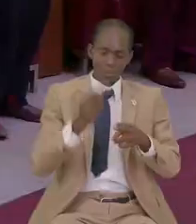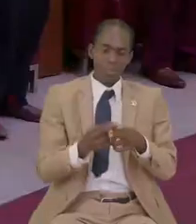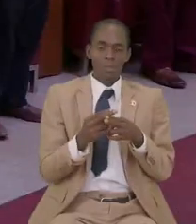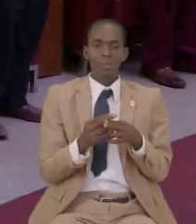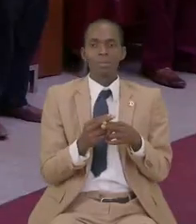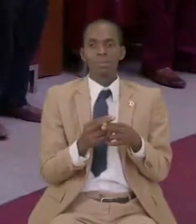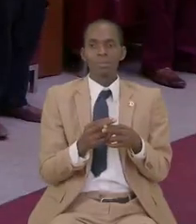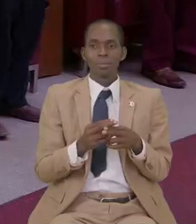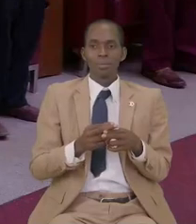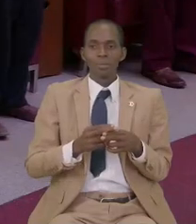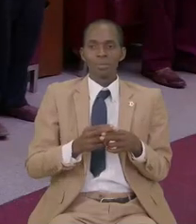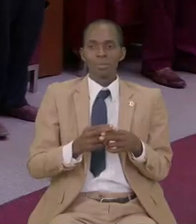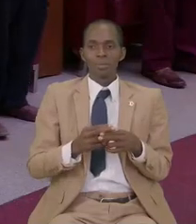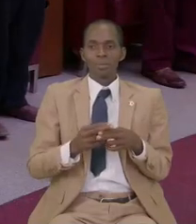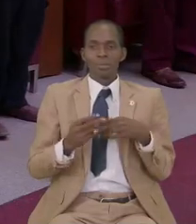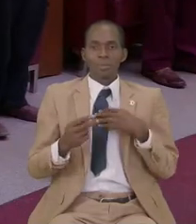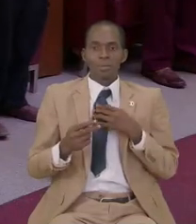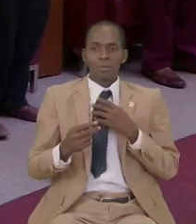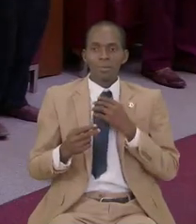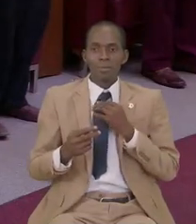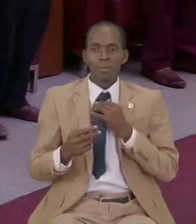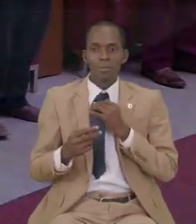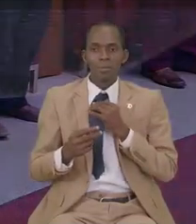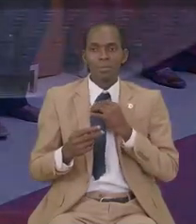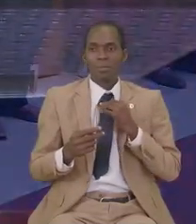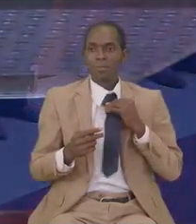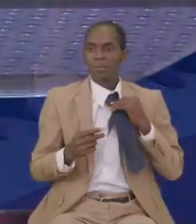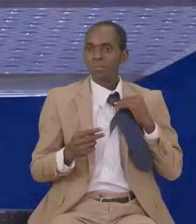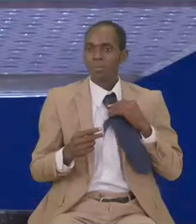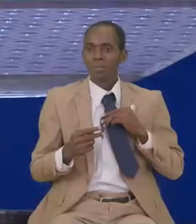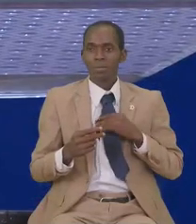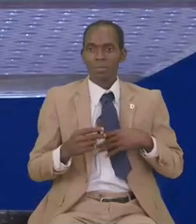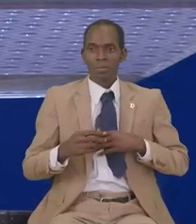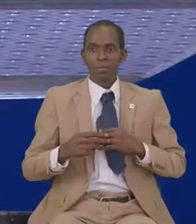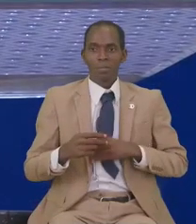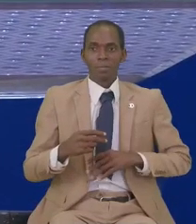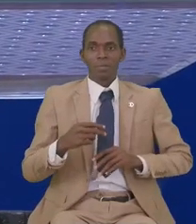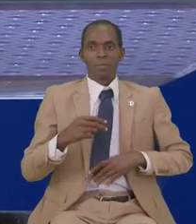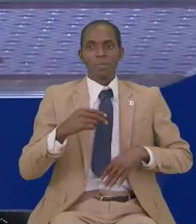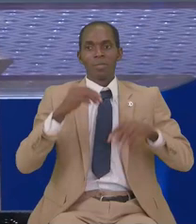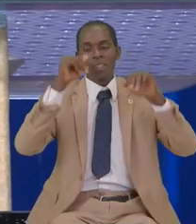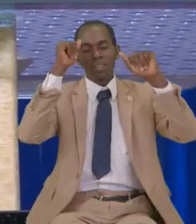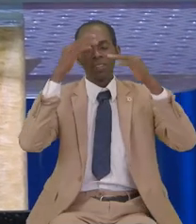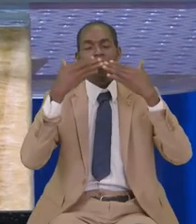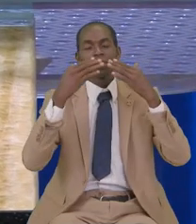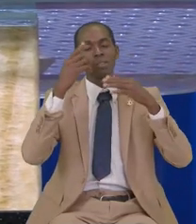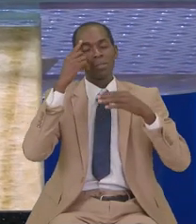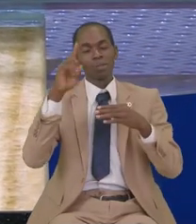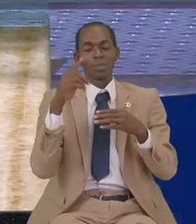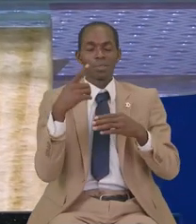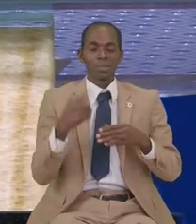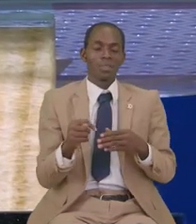name. Father, we thank you for the Bible study tonight. Thank you for the new journey you are taking us